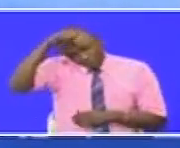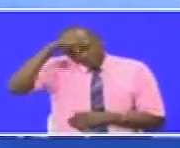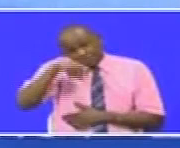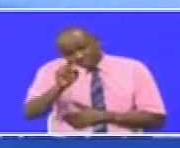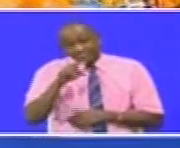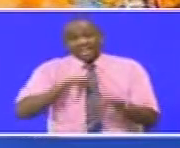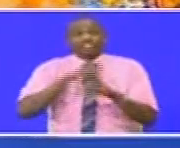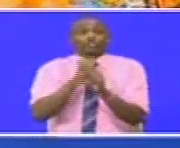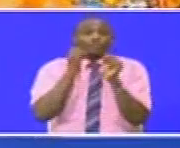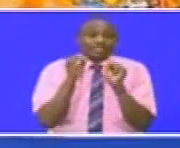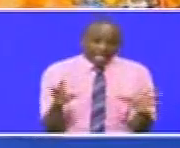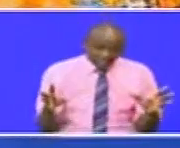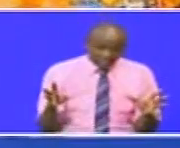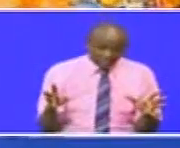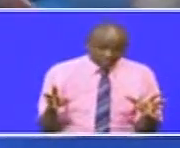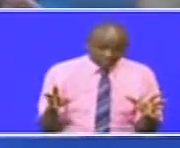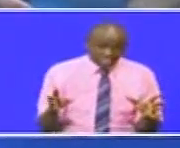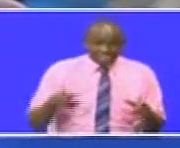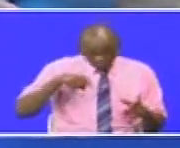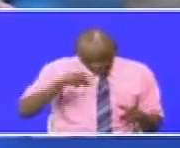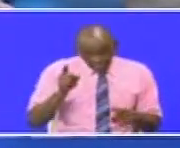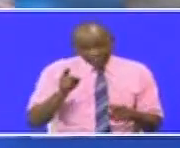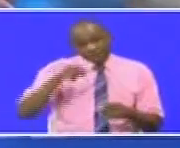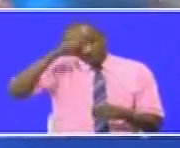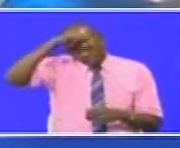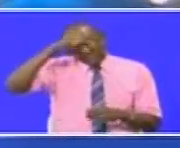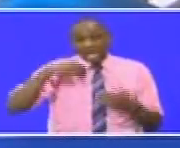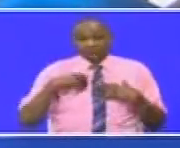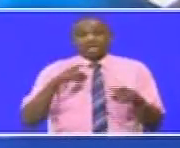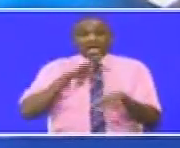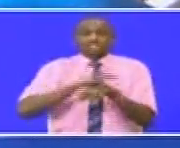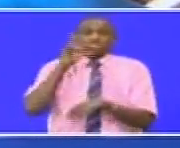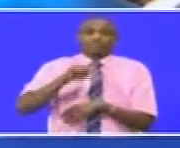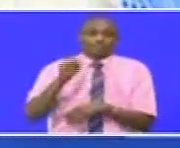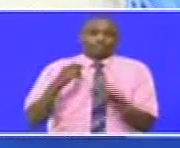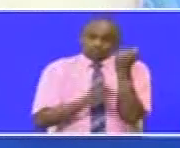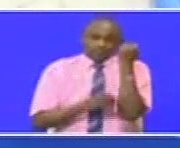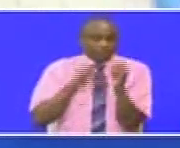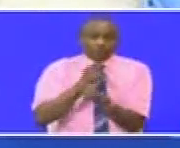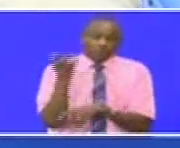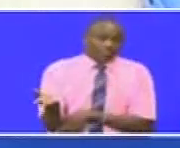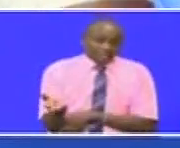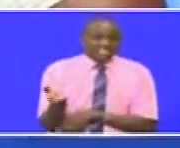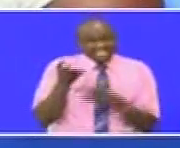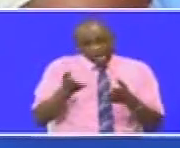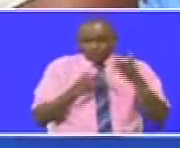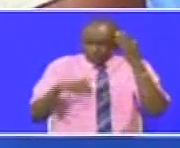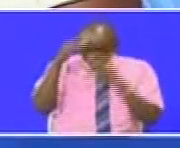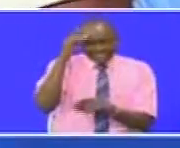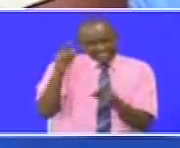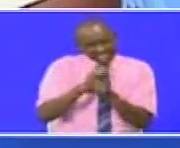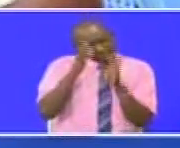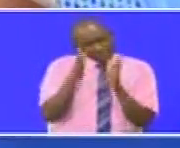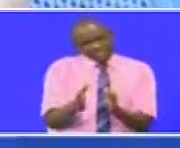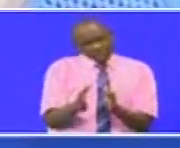are not engaged in jobs for which they are qualified. This significantly dims the prospects of a university-trained